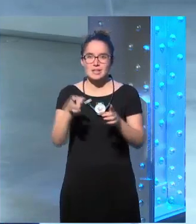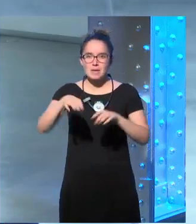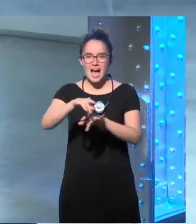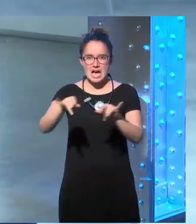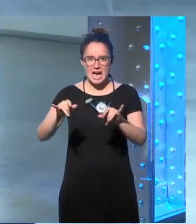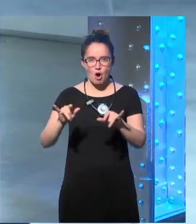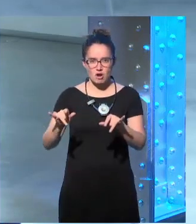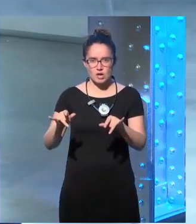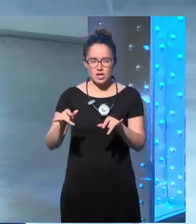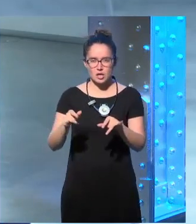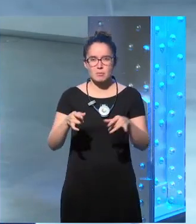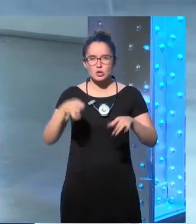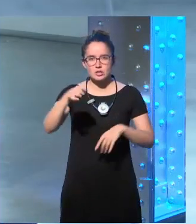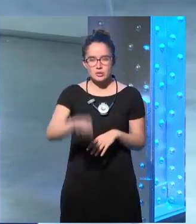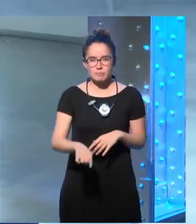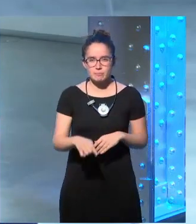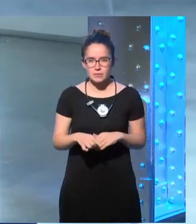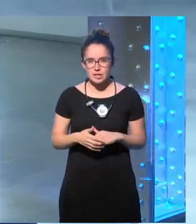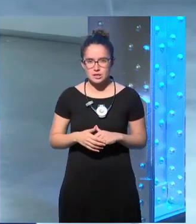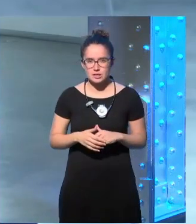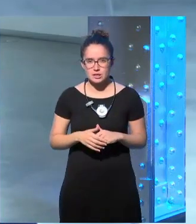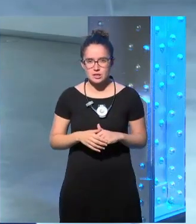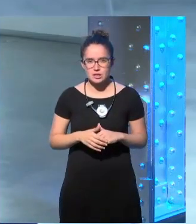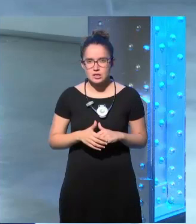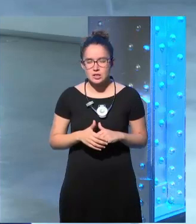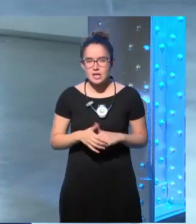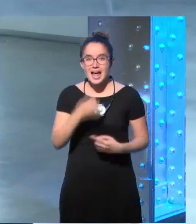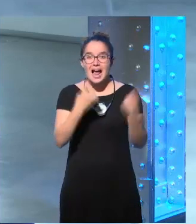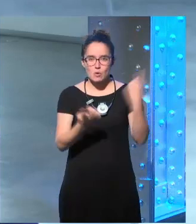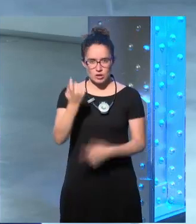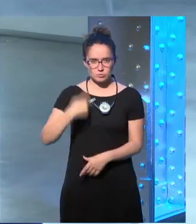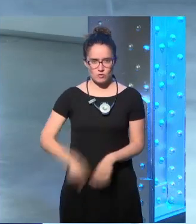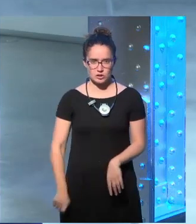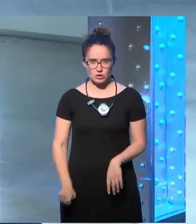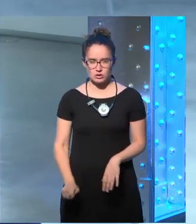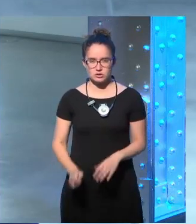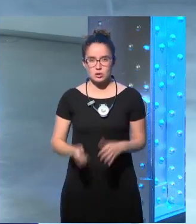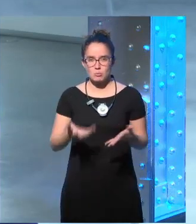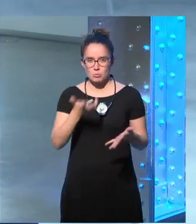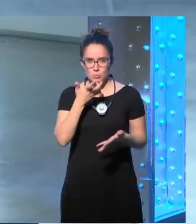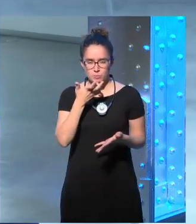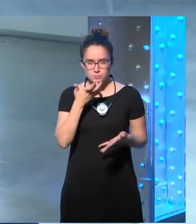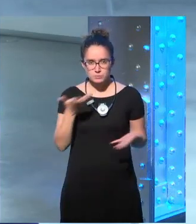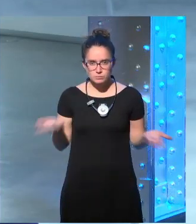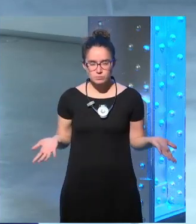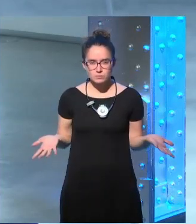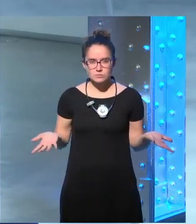talking about geographical and regional skills, not only global. And in particular in